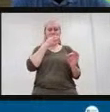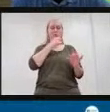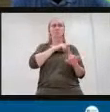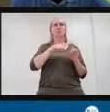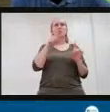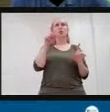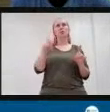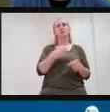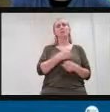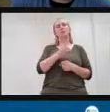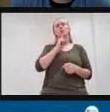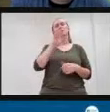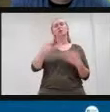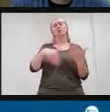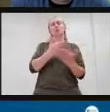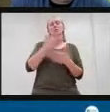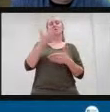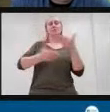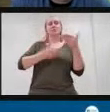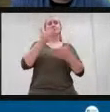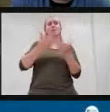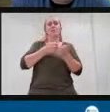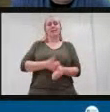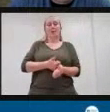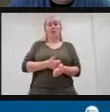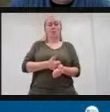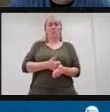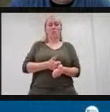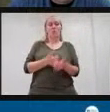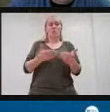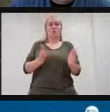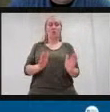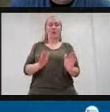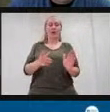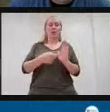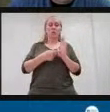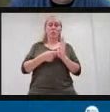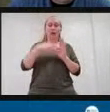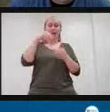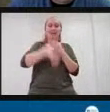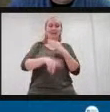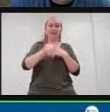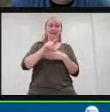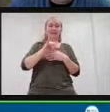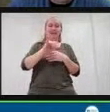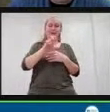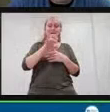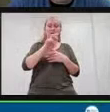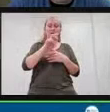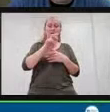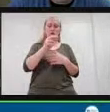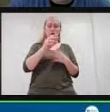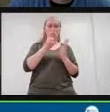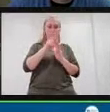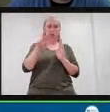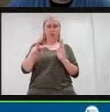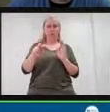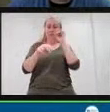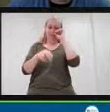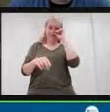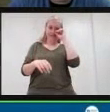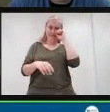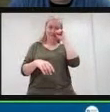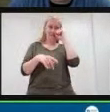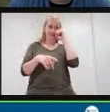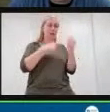all the steps have been followed the way it is intended in the Division 22. Correct. And that's why the board